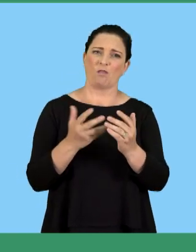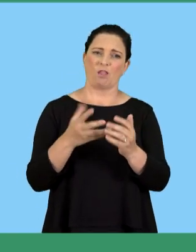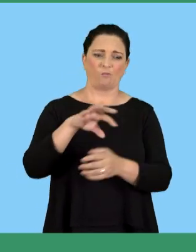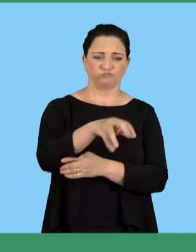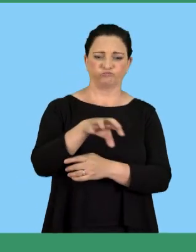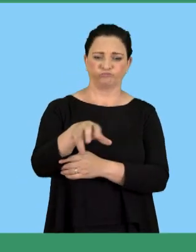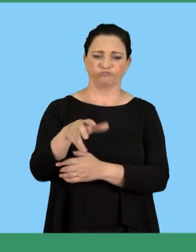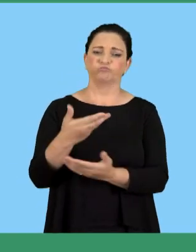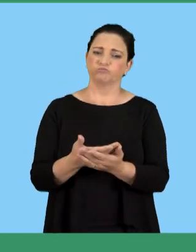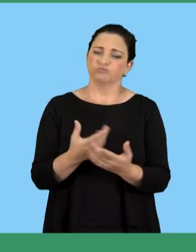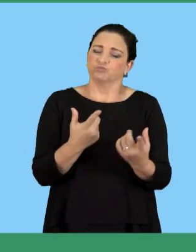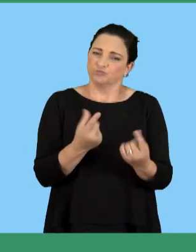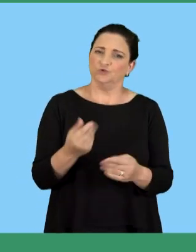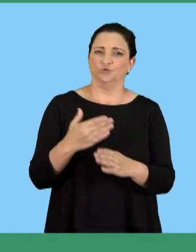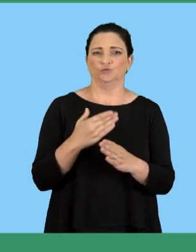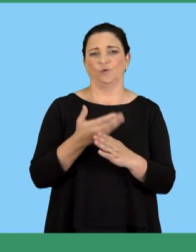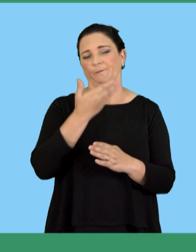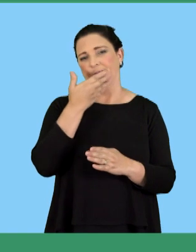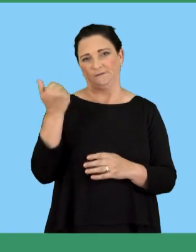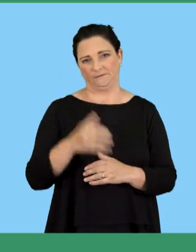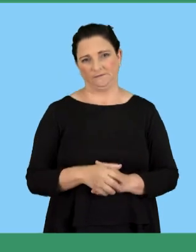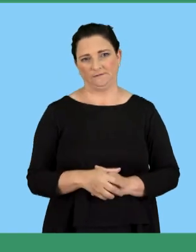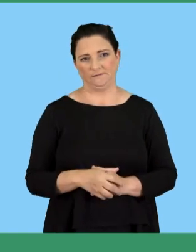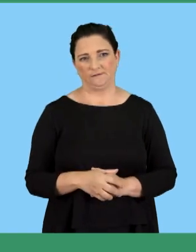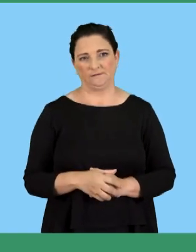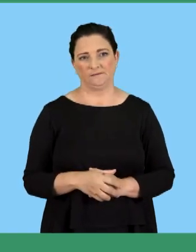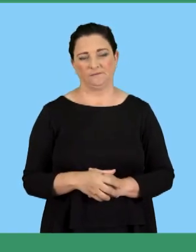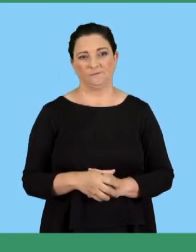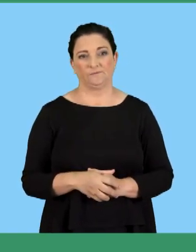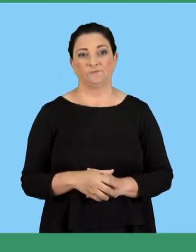right to social welfare benefits. Then,